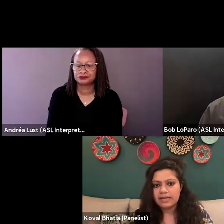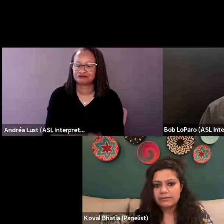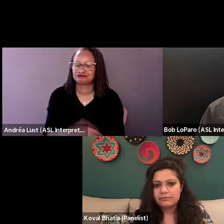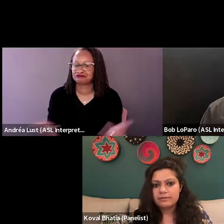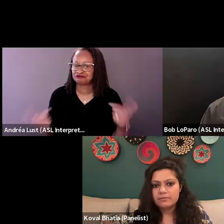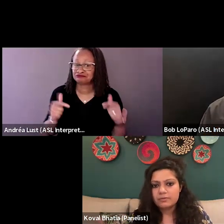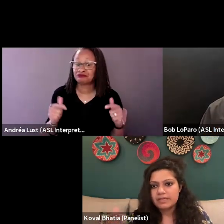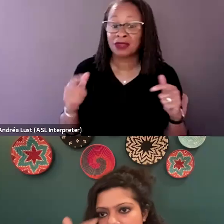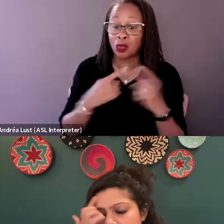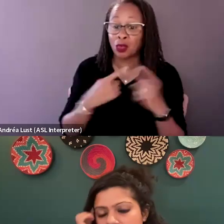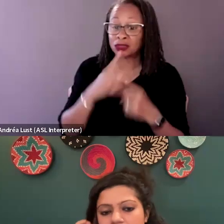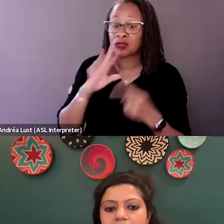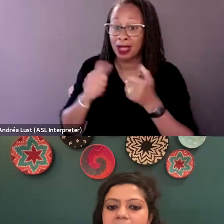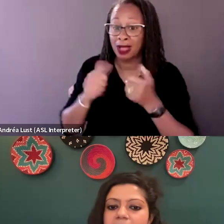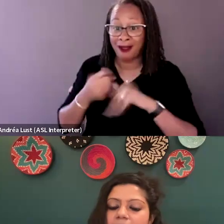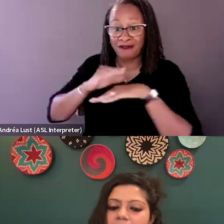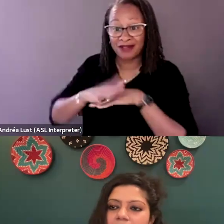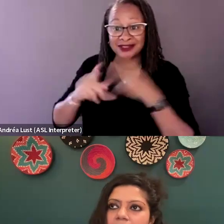validity of this label.